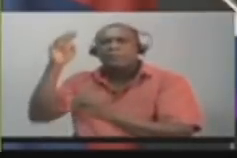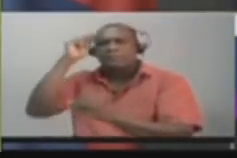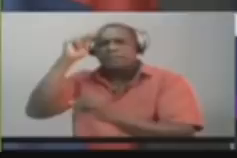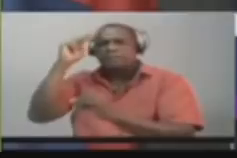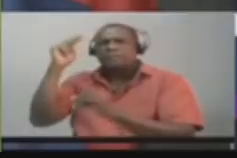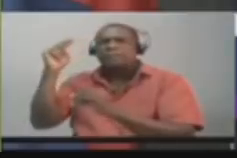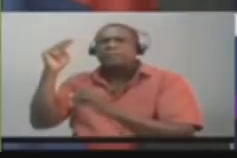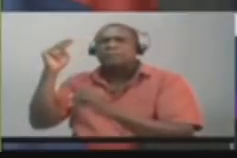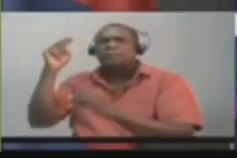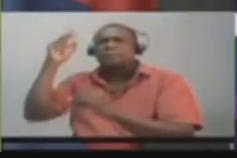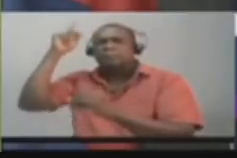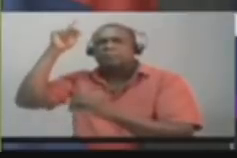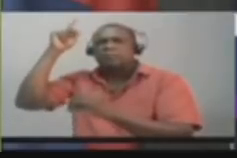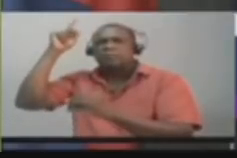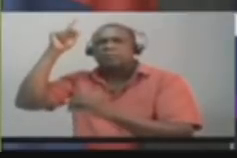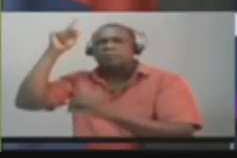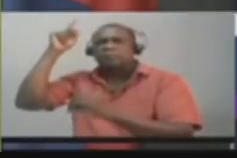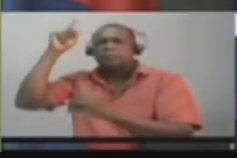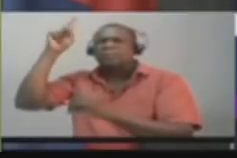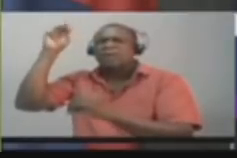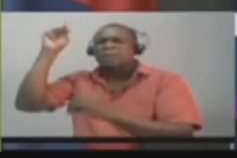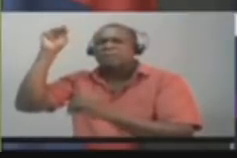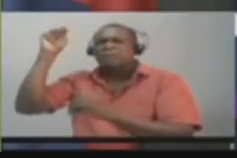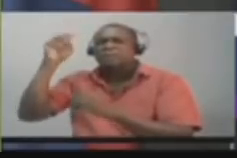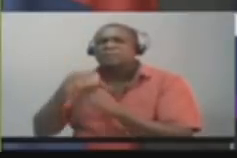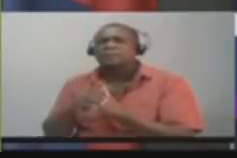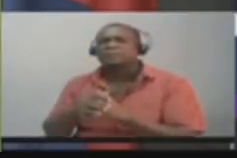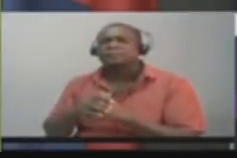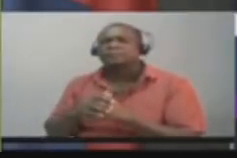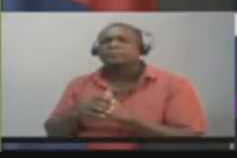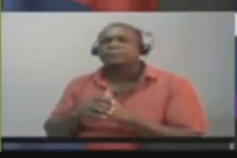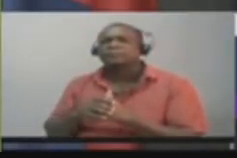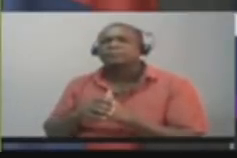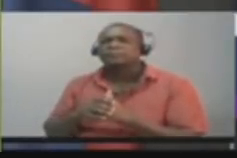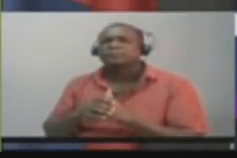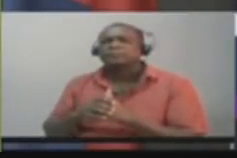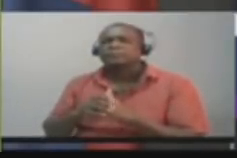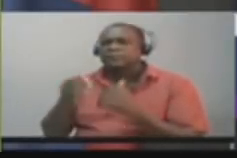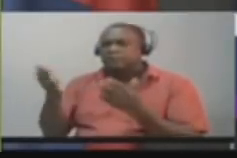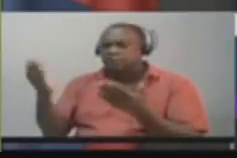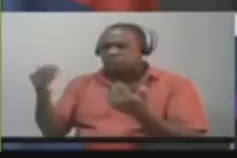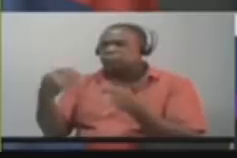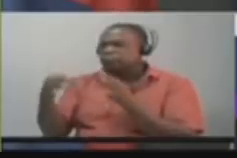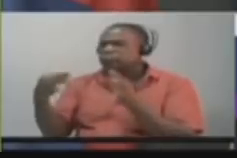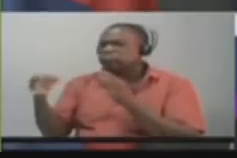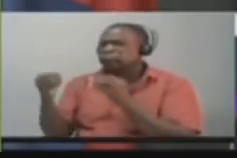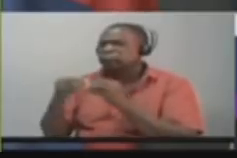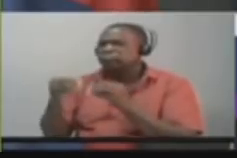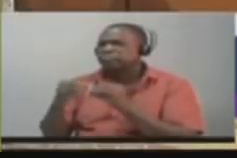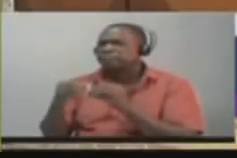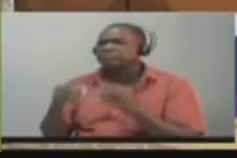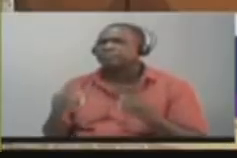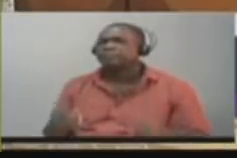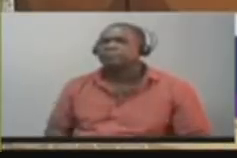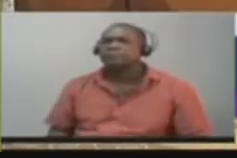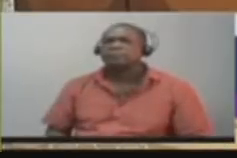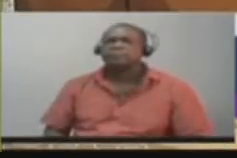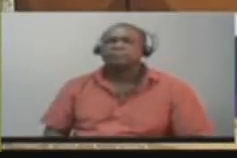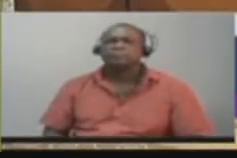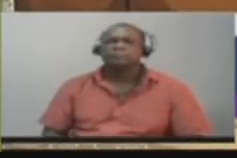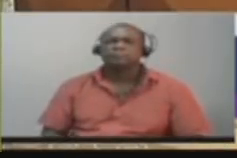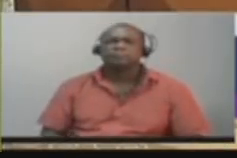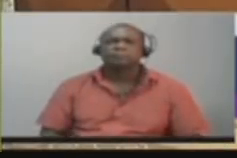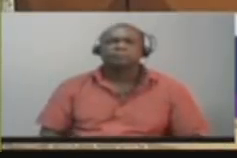went and what it means in terms of rules and regulations? Thank you very much, Prime Minister. Good